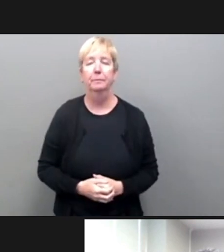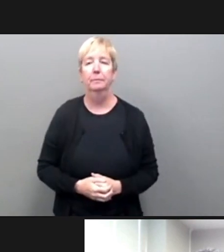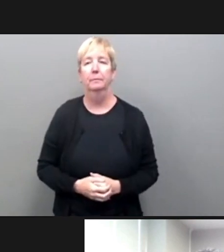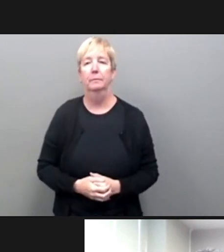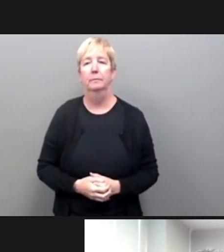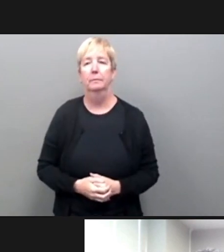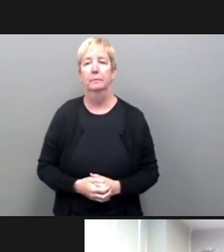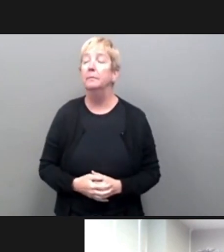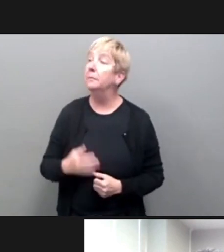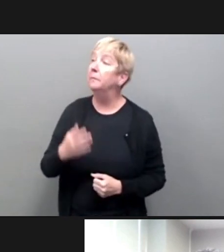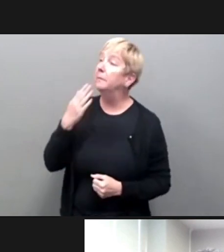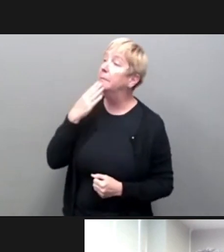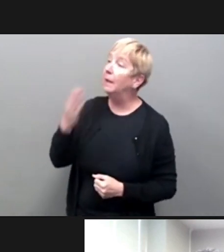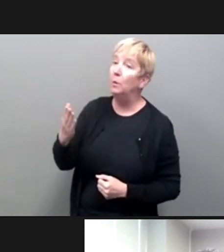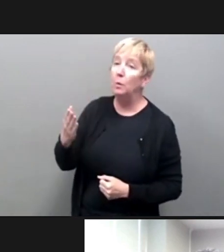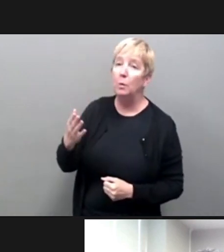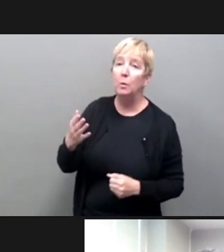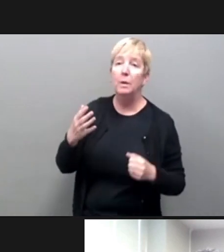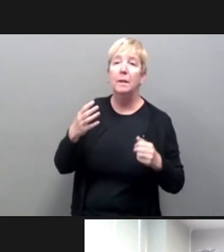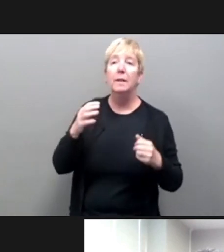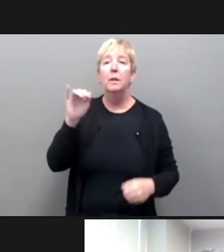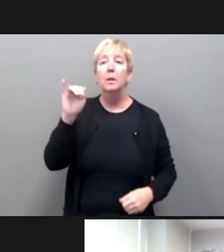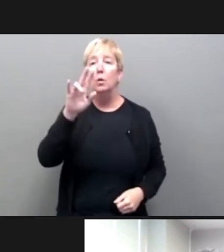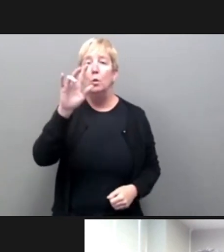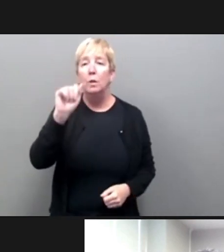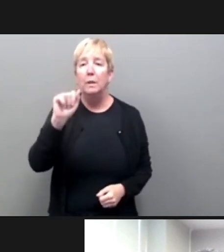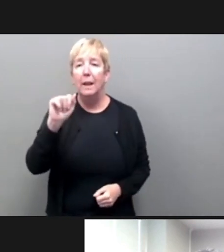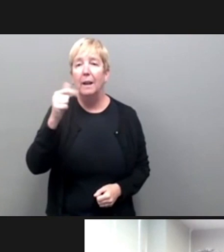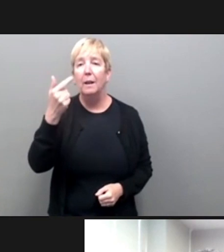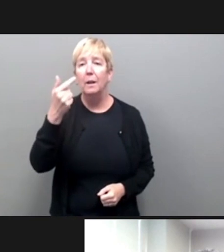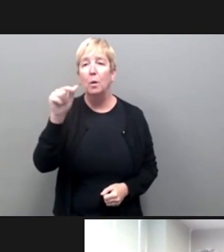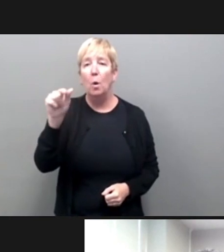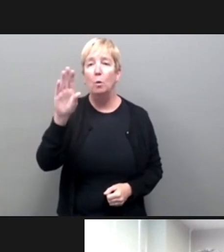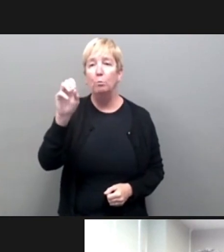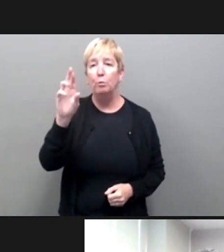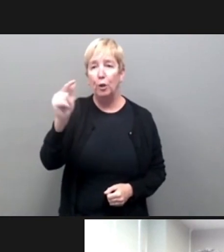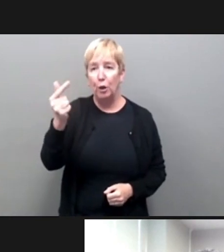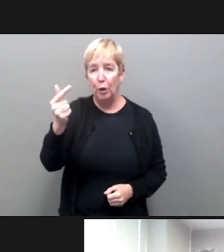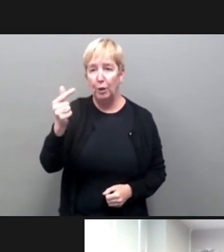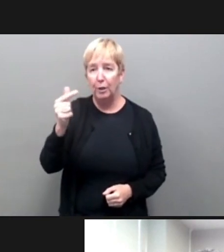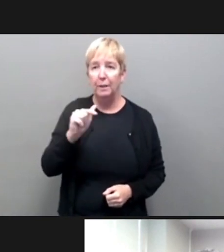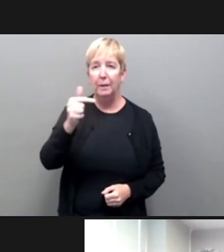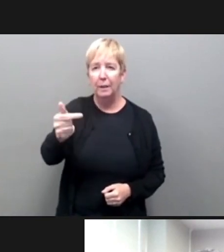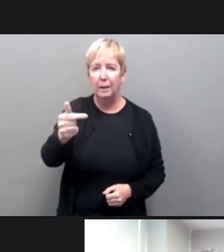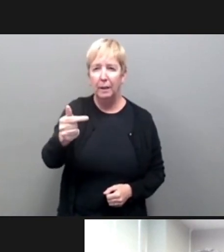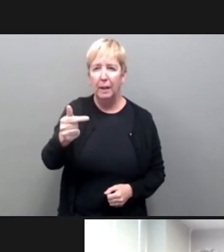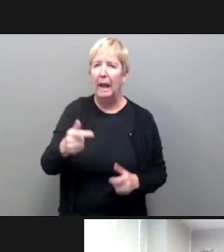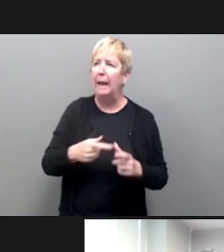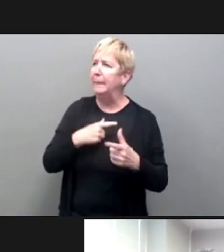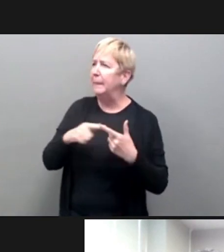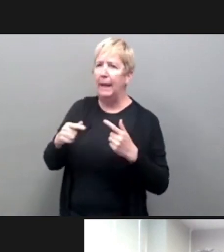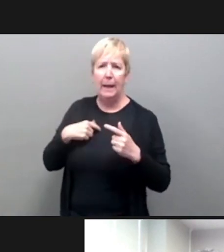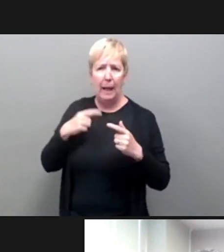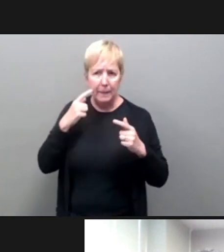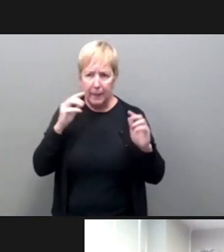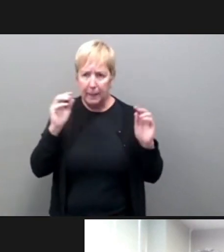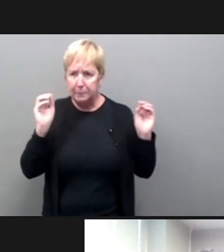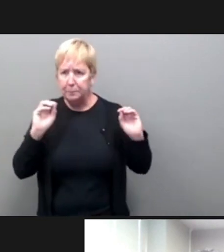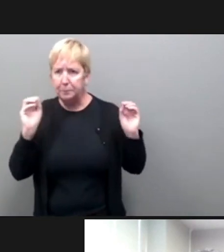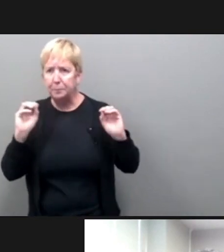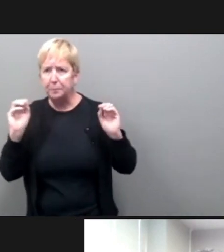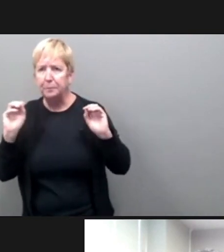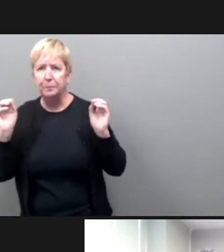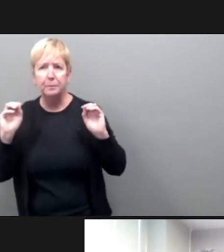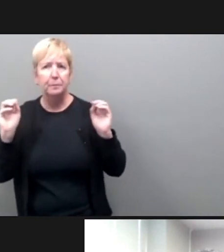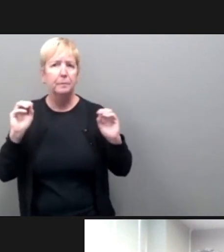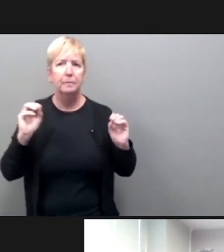Thanks, everybody. It looks like Julia Goldberg is interested in asking an additional question, so we'll turn to her. And I don't see anybody else who is with a